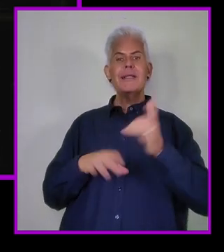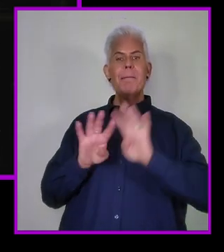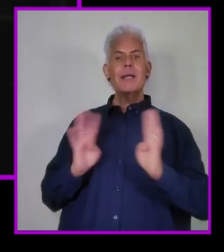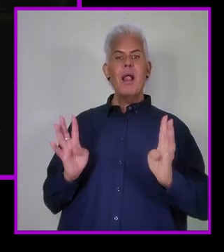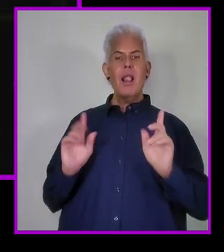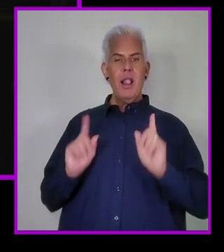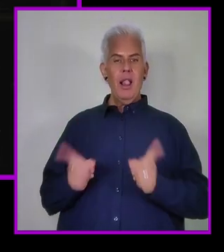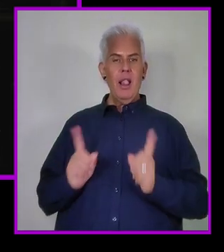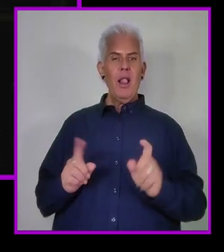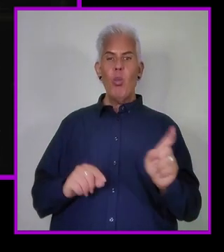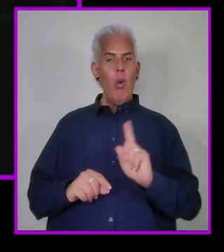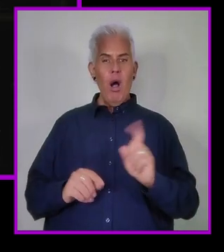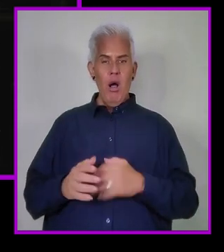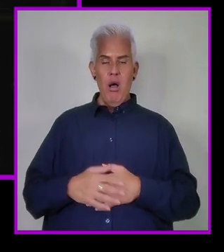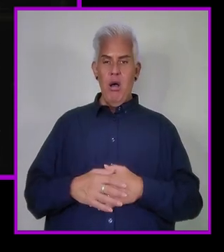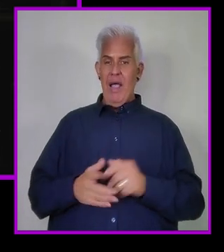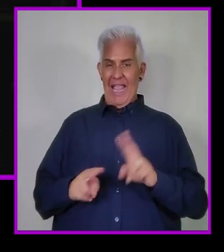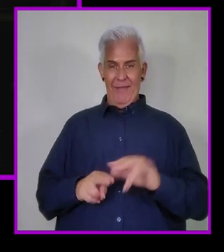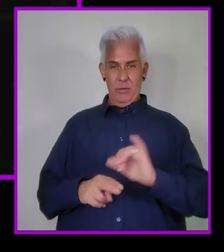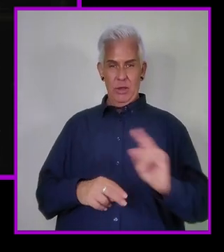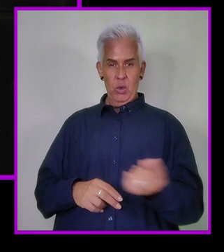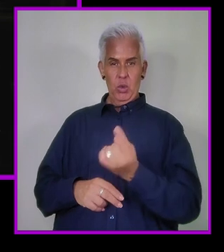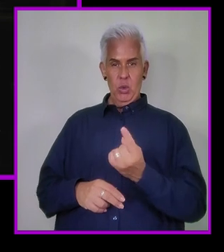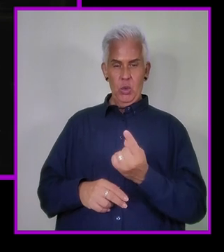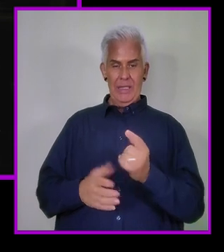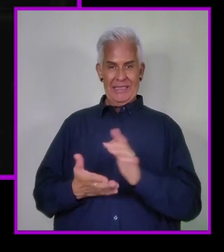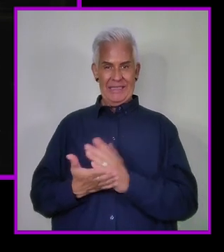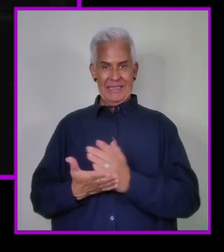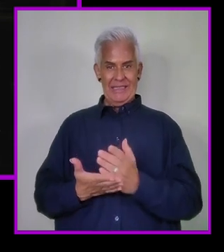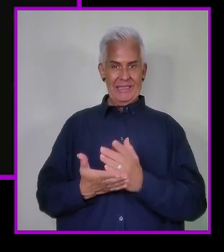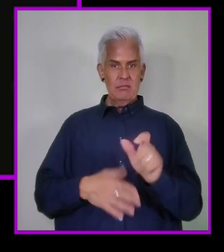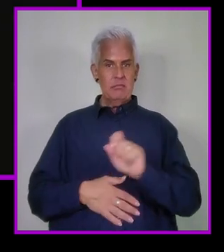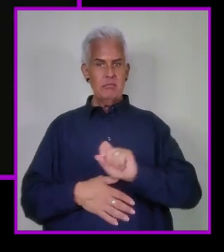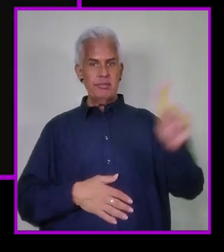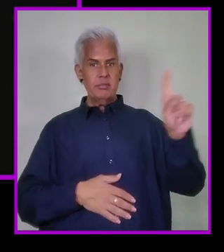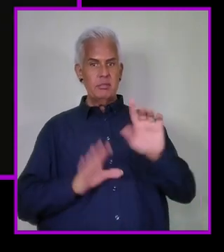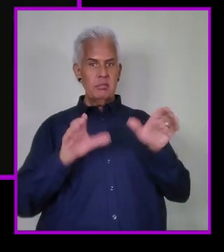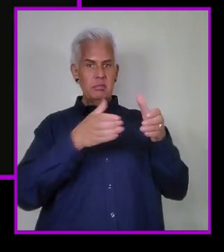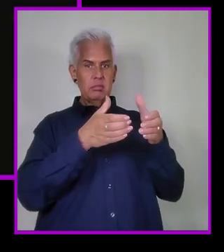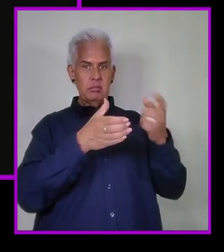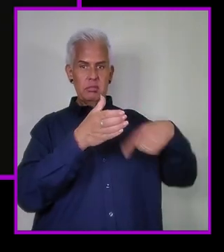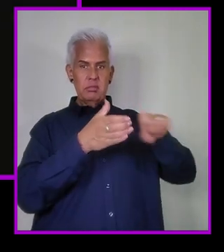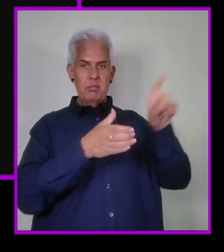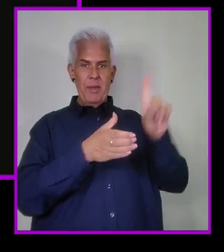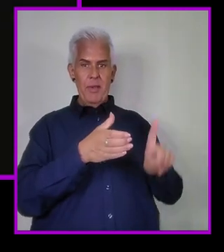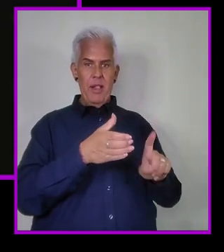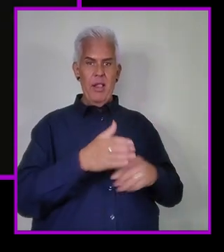just the idea that when something comes in, if they're unsure, they ping it to a group of people